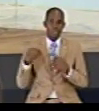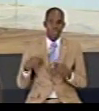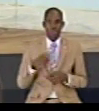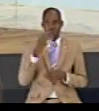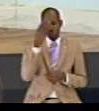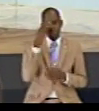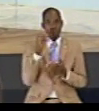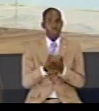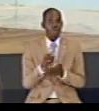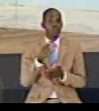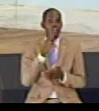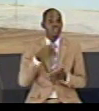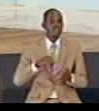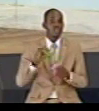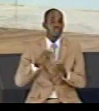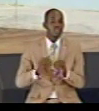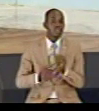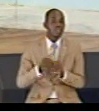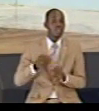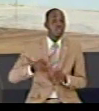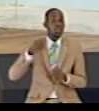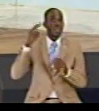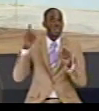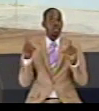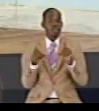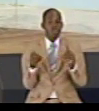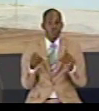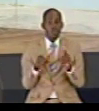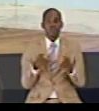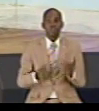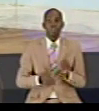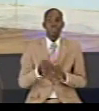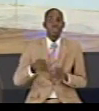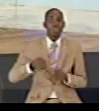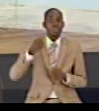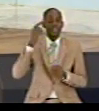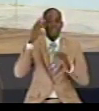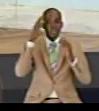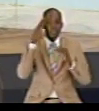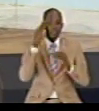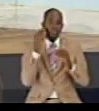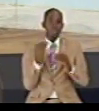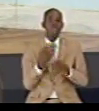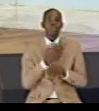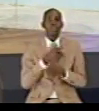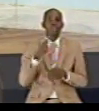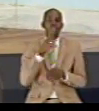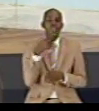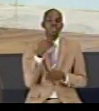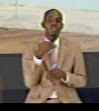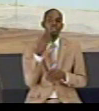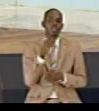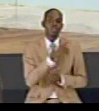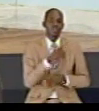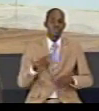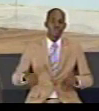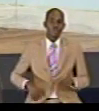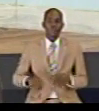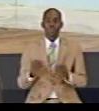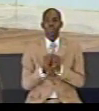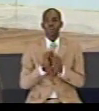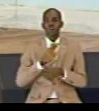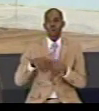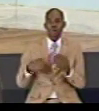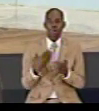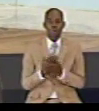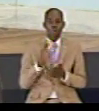a higher experience, something greater than what you have got, and you are telling the Lord, and you are telling the Lord with all your heart, all